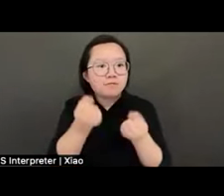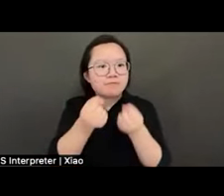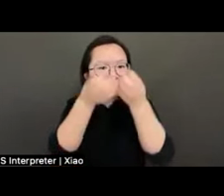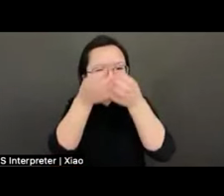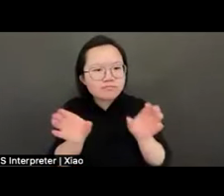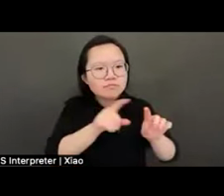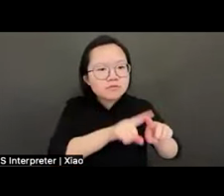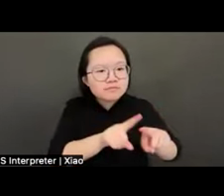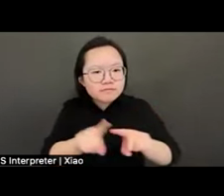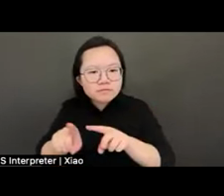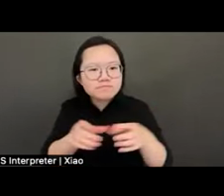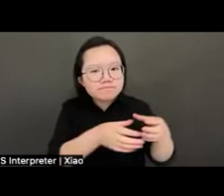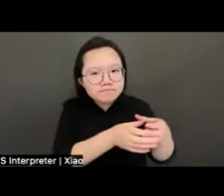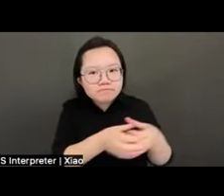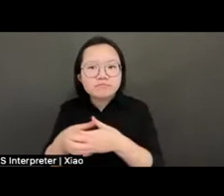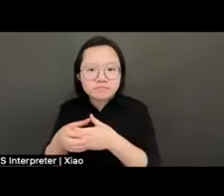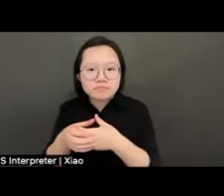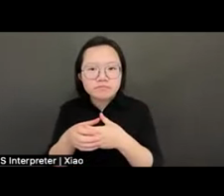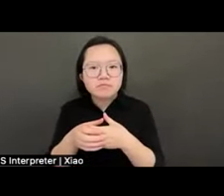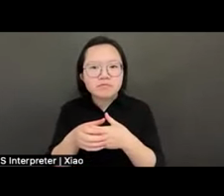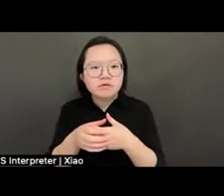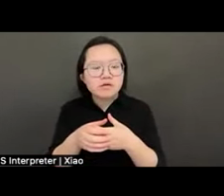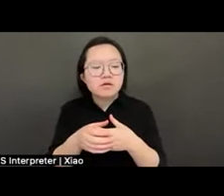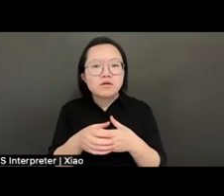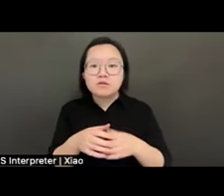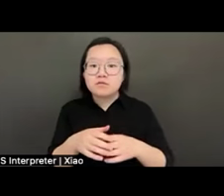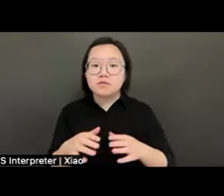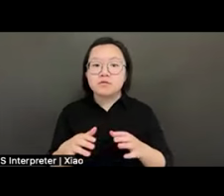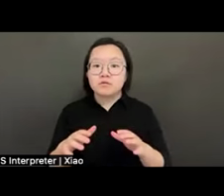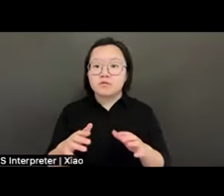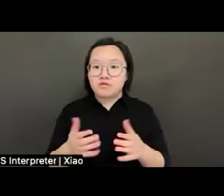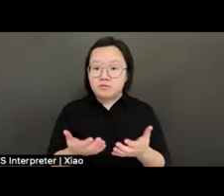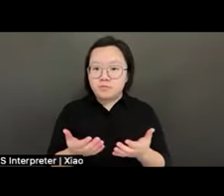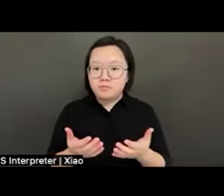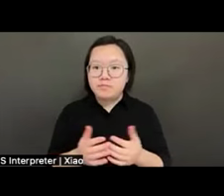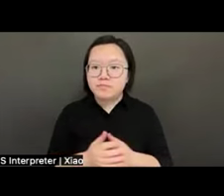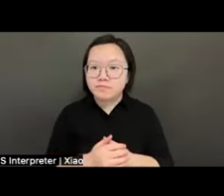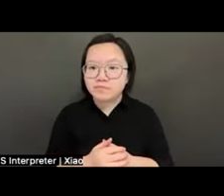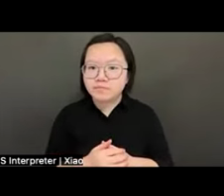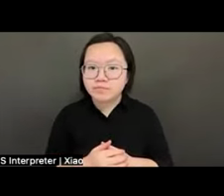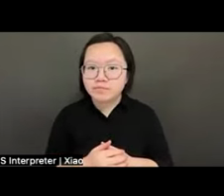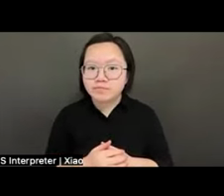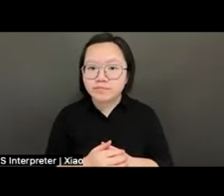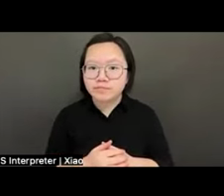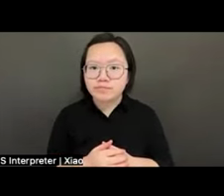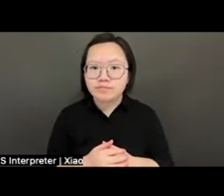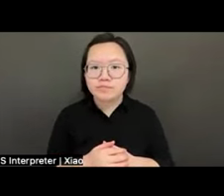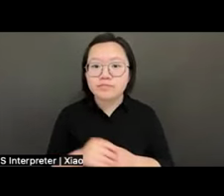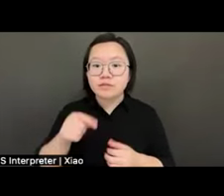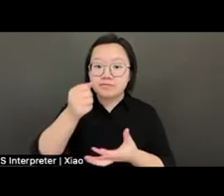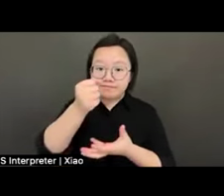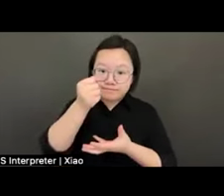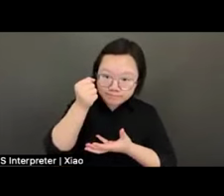led by is implemented by a specific consortium partner. So between Oxfam